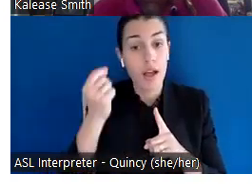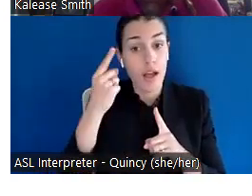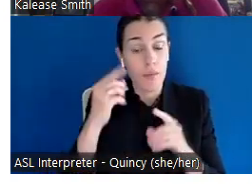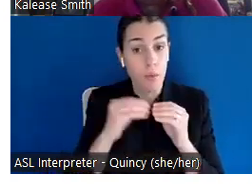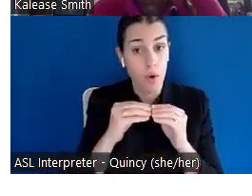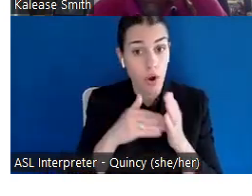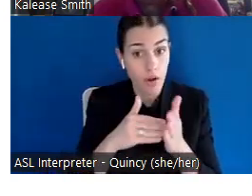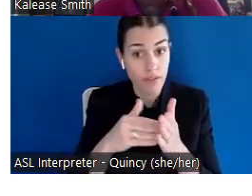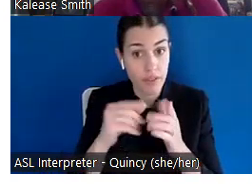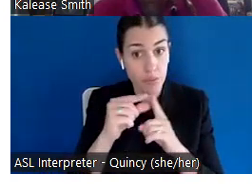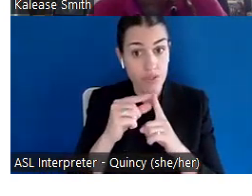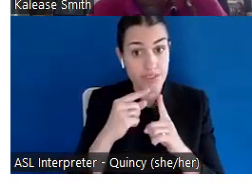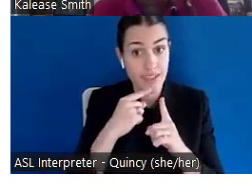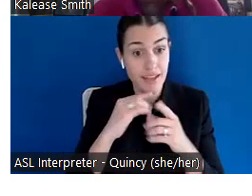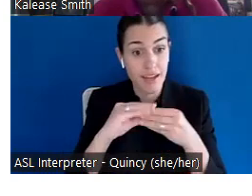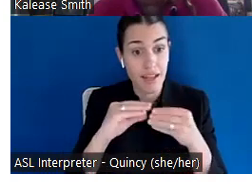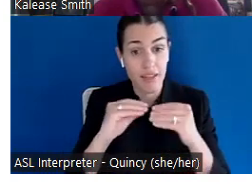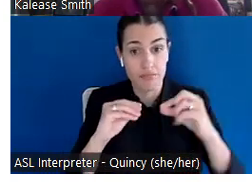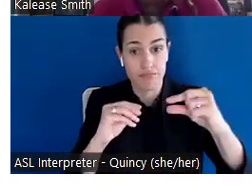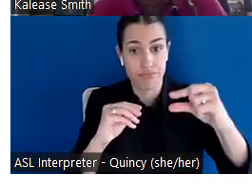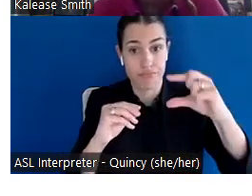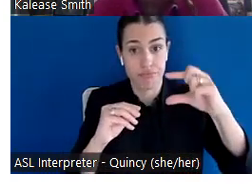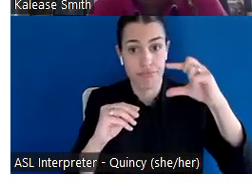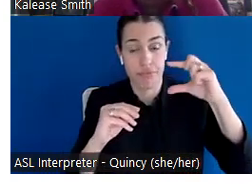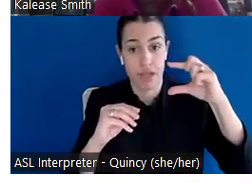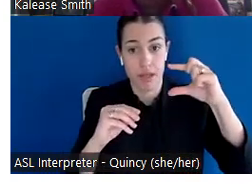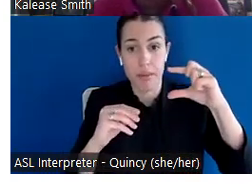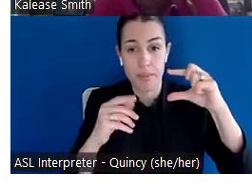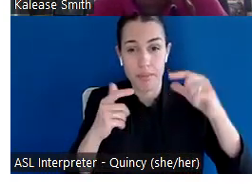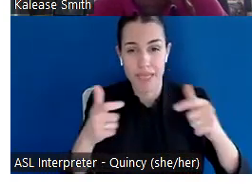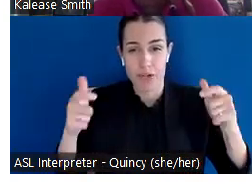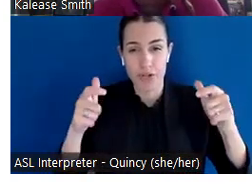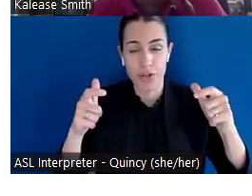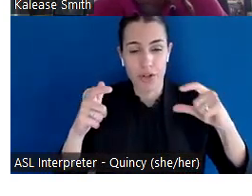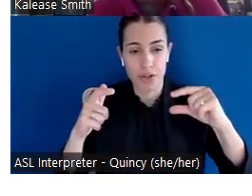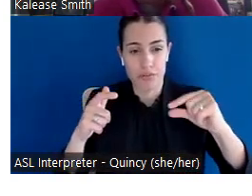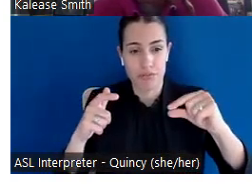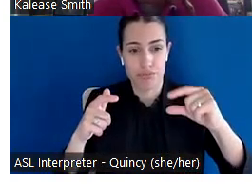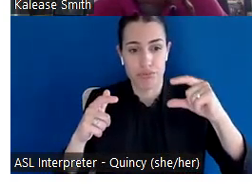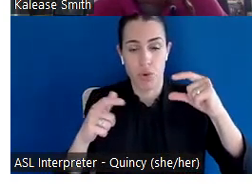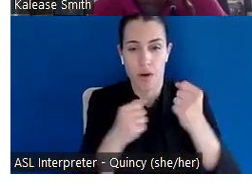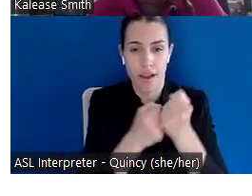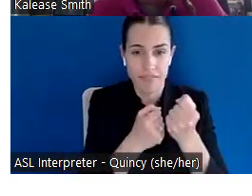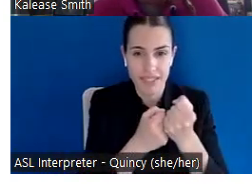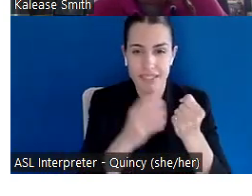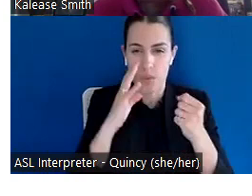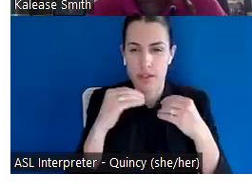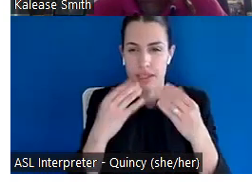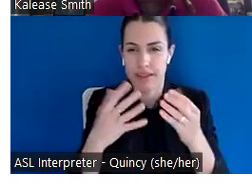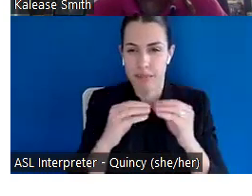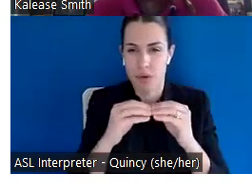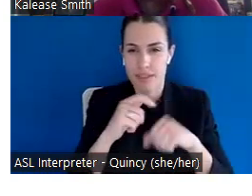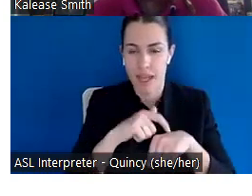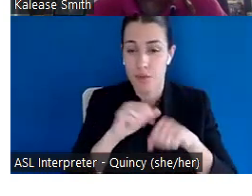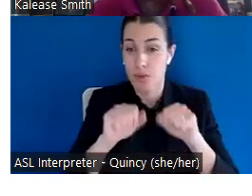word social worker. Multiple people here are social workers, maybe you're advocates. I'll give folks a little bit more time to type in here. You can type